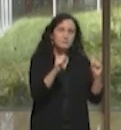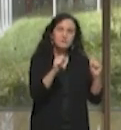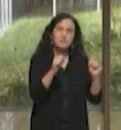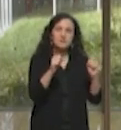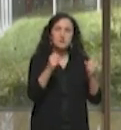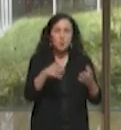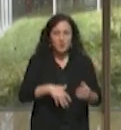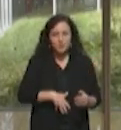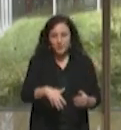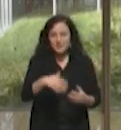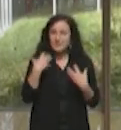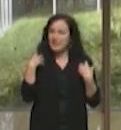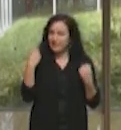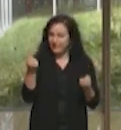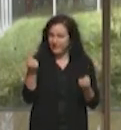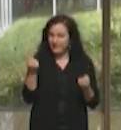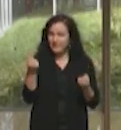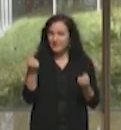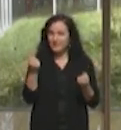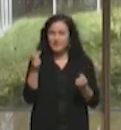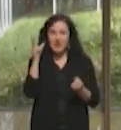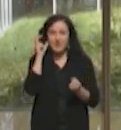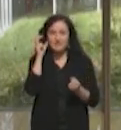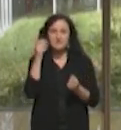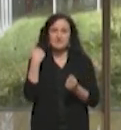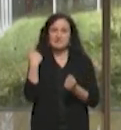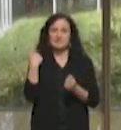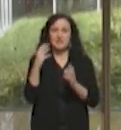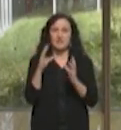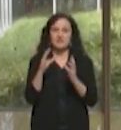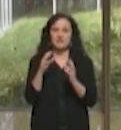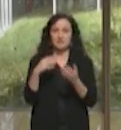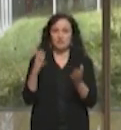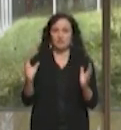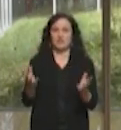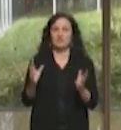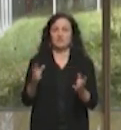be healthy. I listened to the last session.